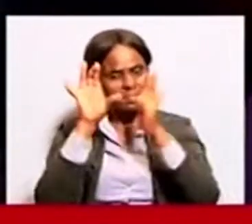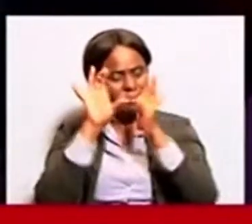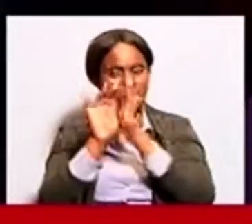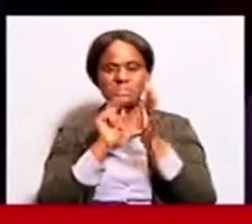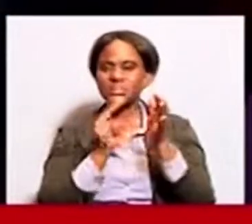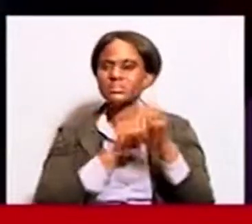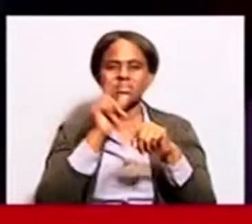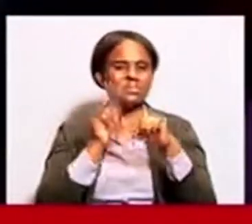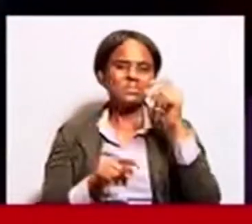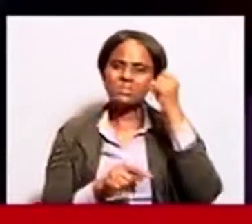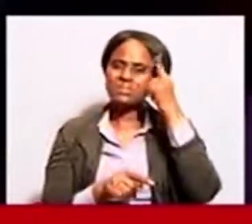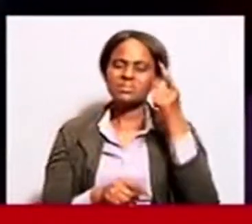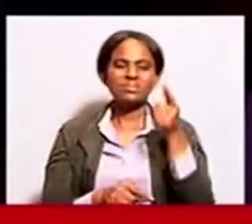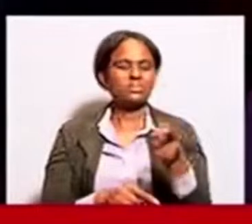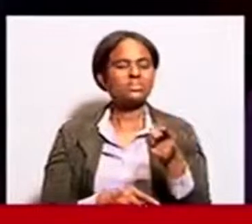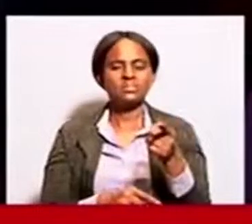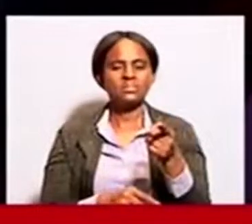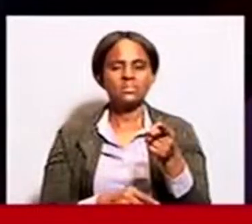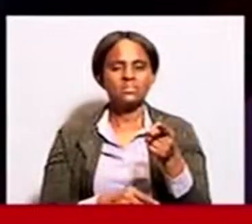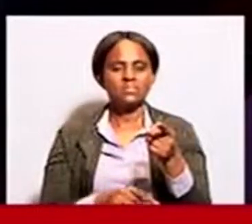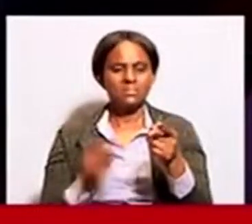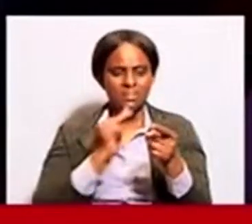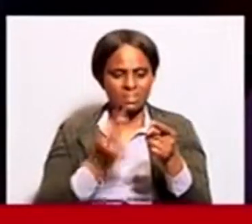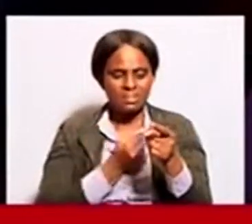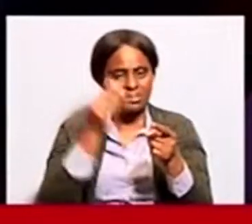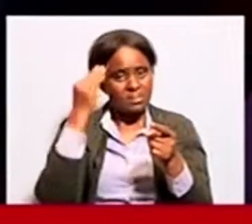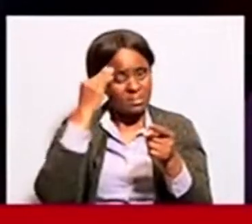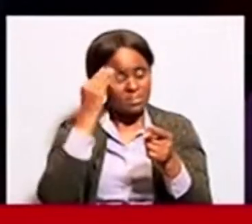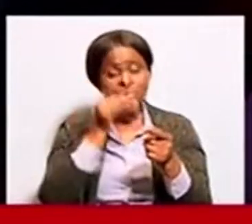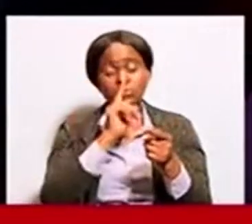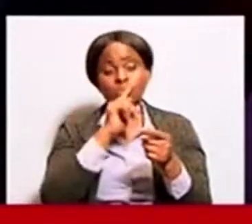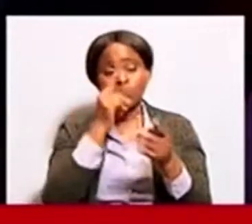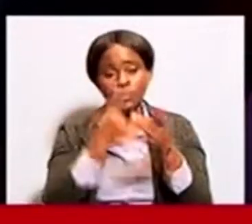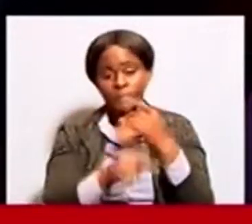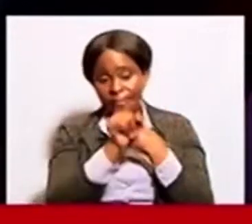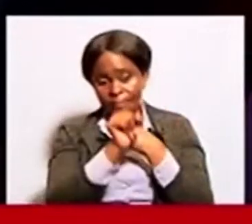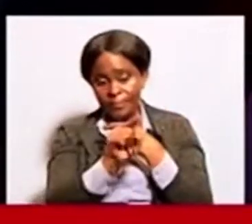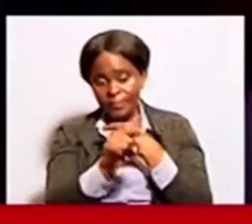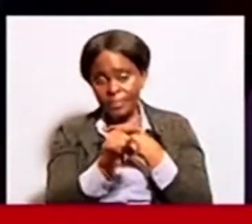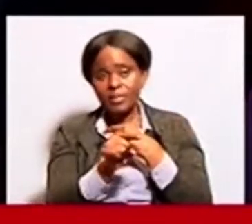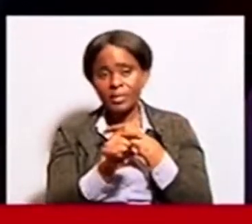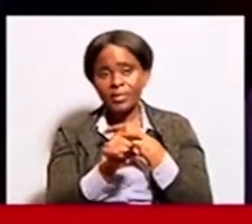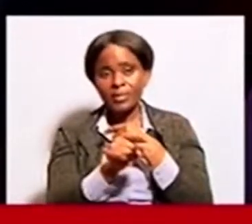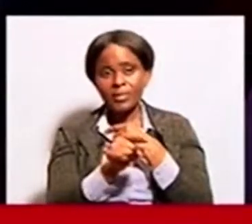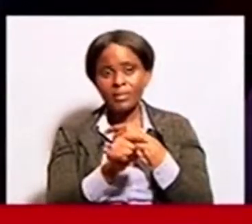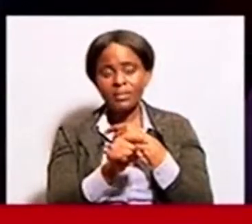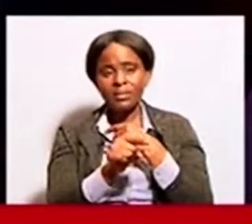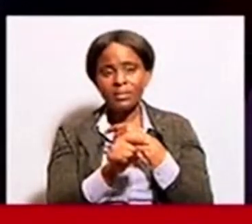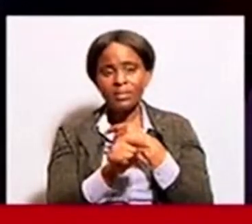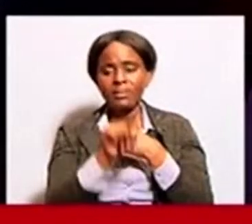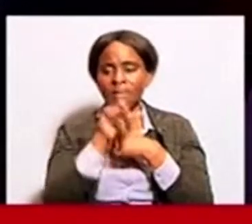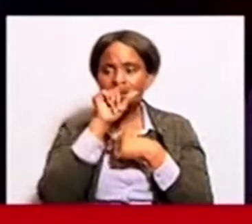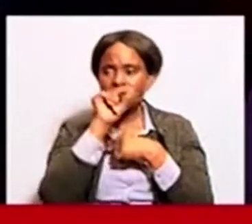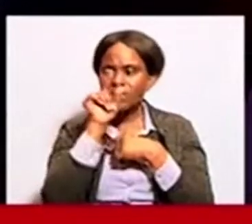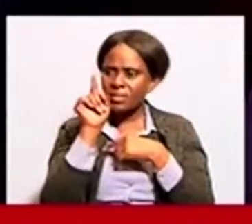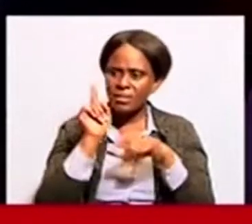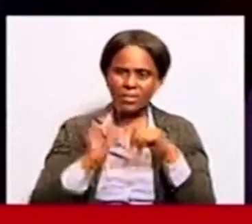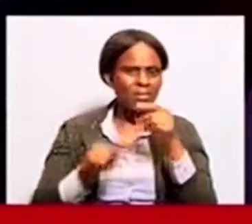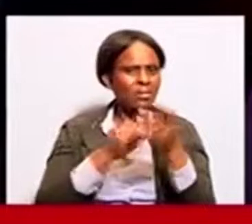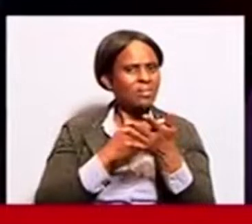appreciate? Because for us to know what it is, I think Livingstone cannot